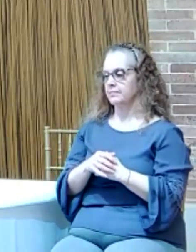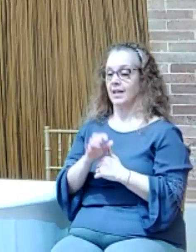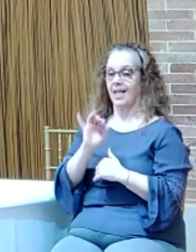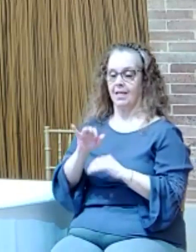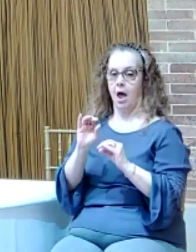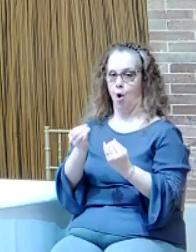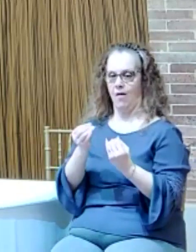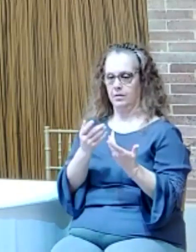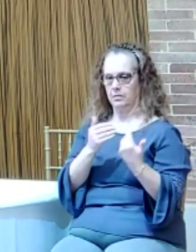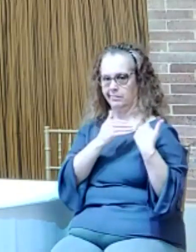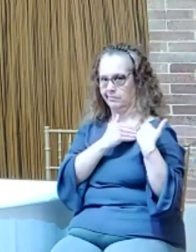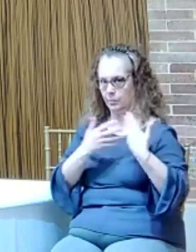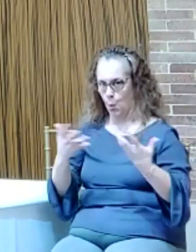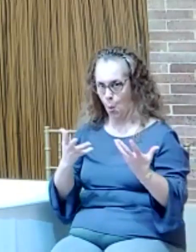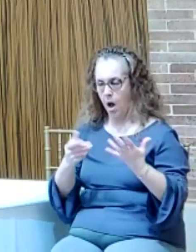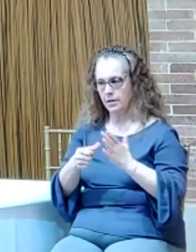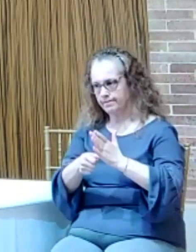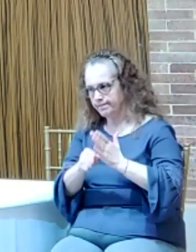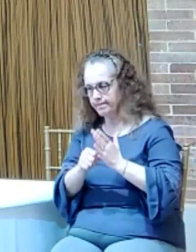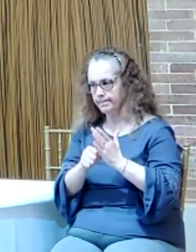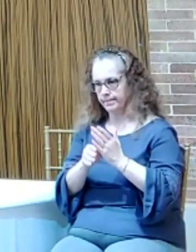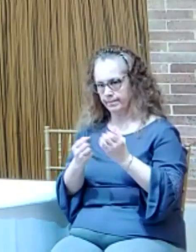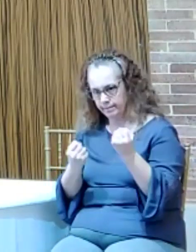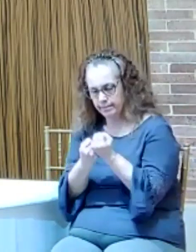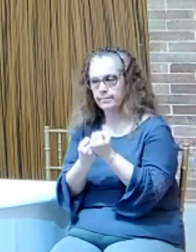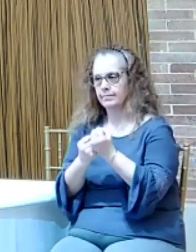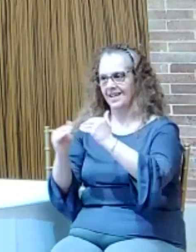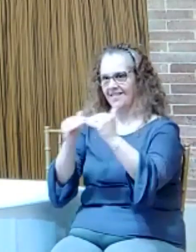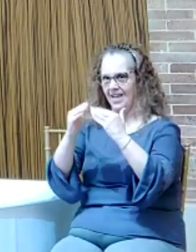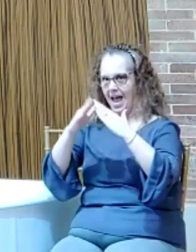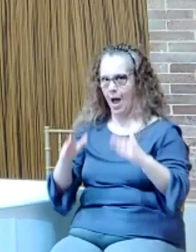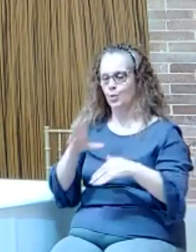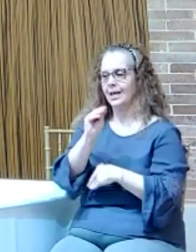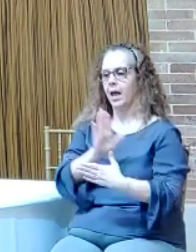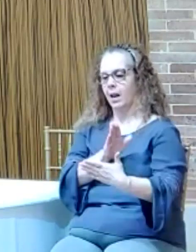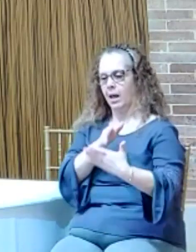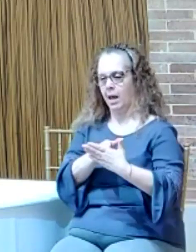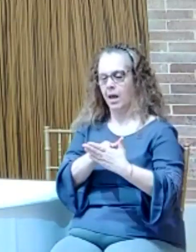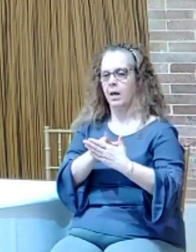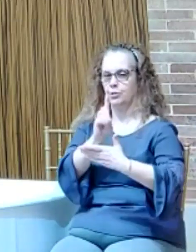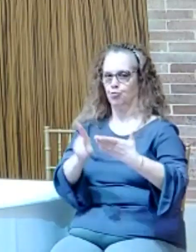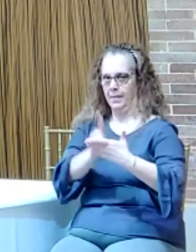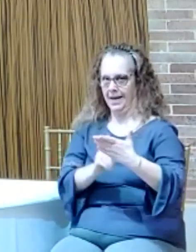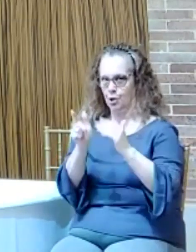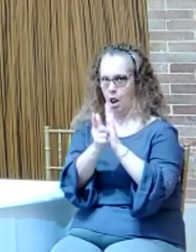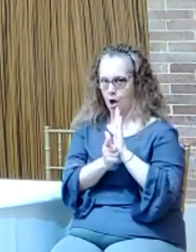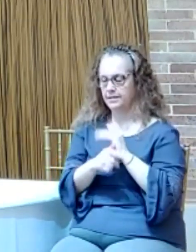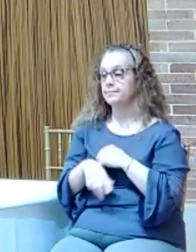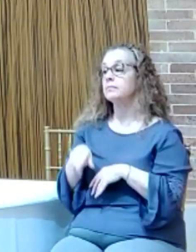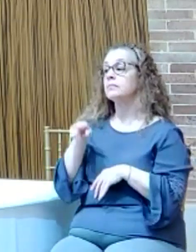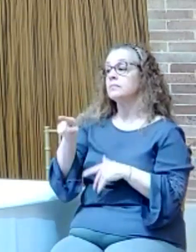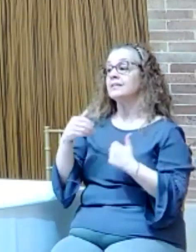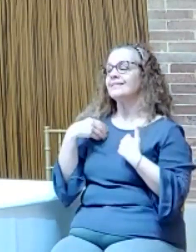charged with enforcing the nation's fair housing and anti-discrimination laws he has held